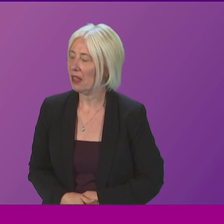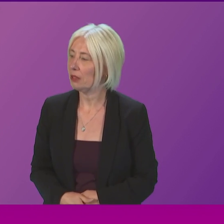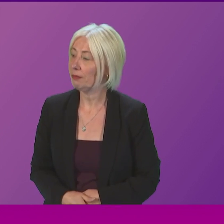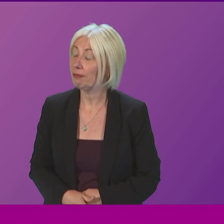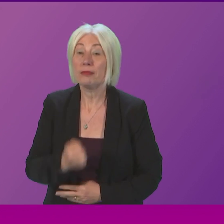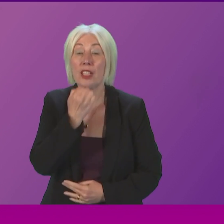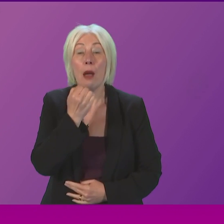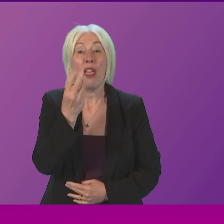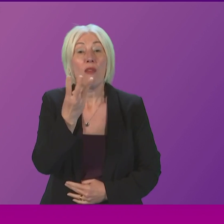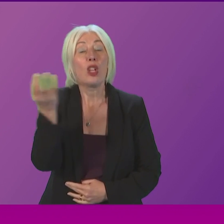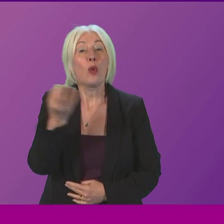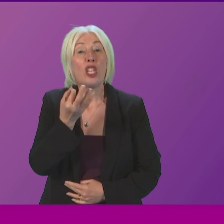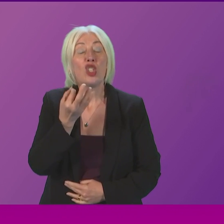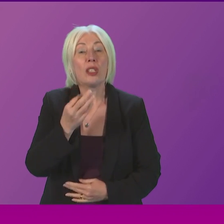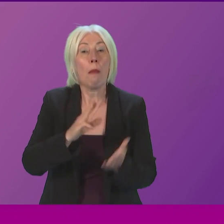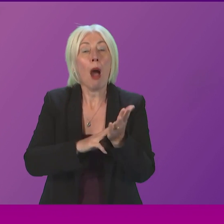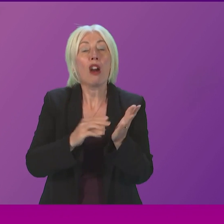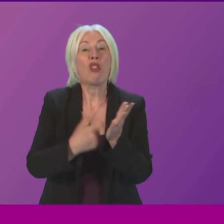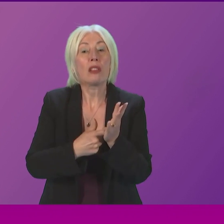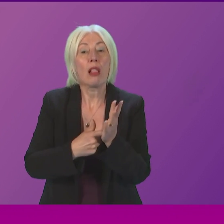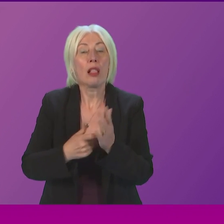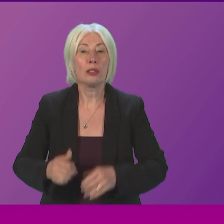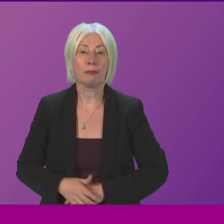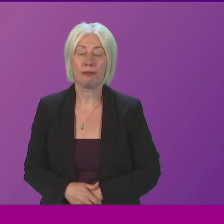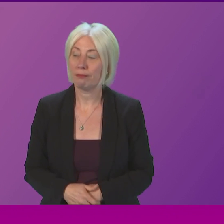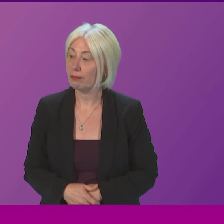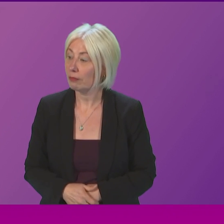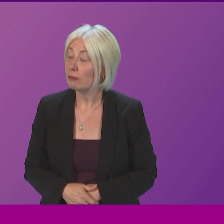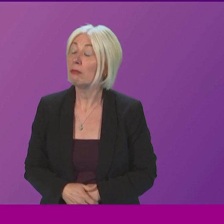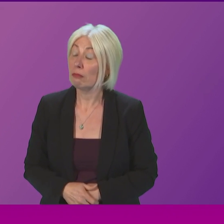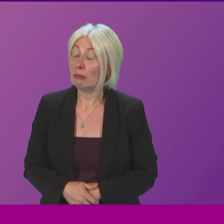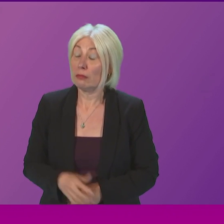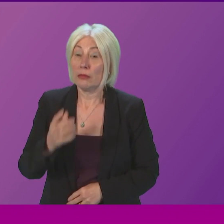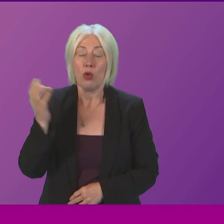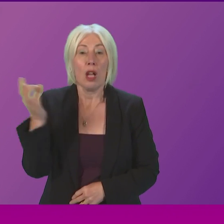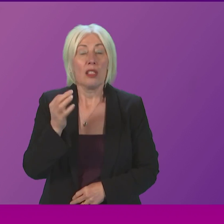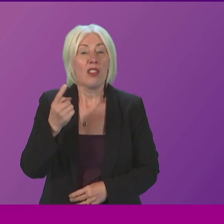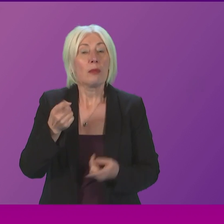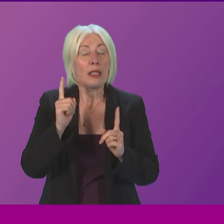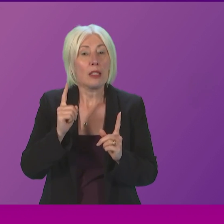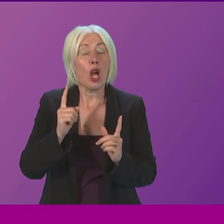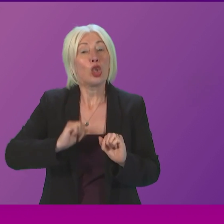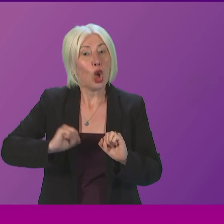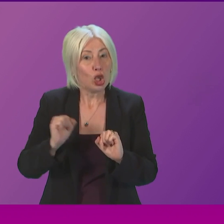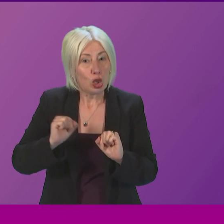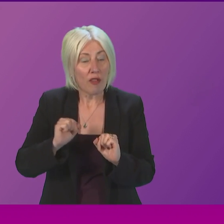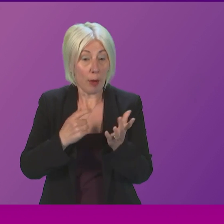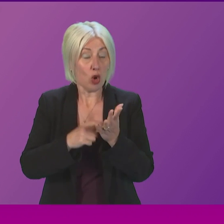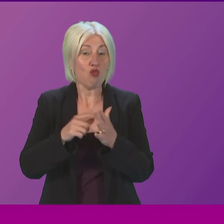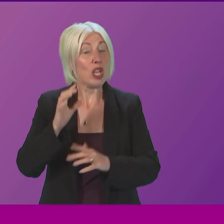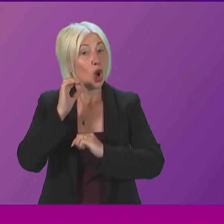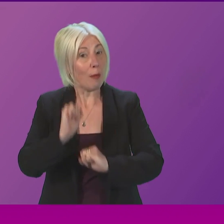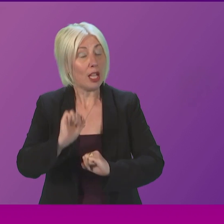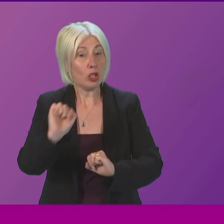three, Mark Ruskell. Thank you. To ask the First Minister how the Scottish Government will recommit to the